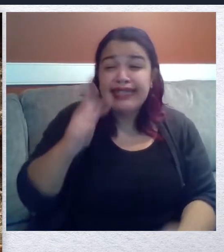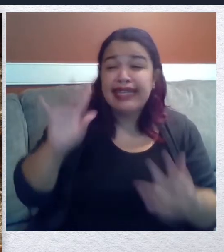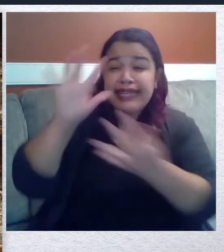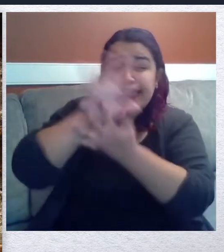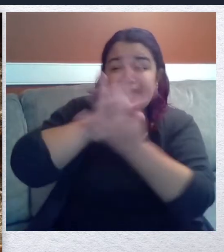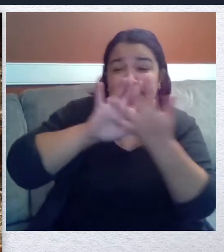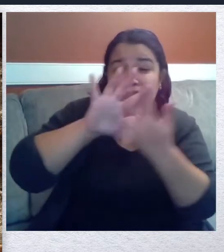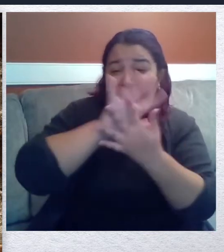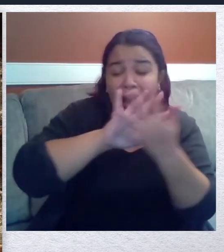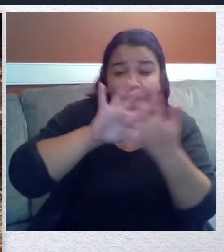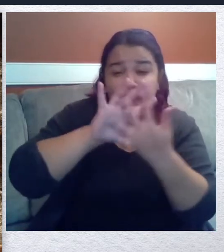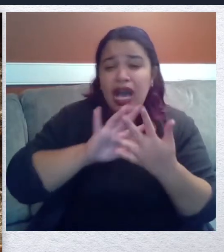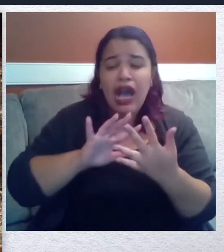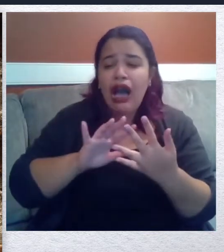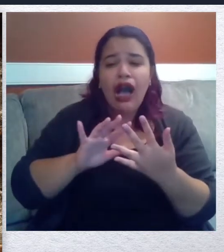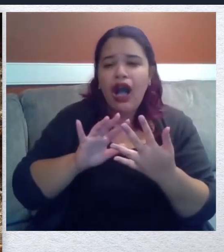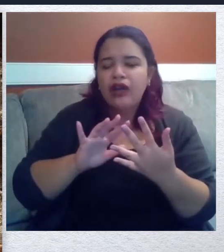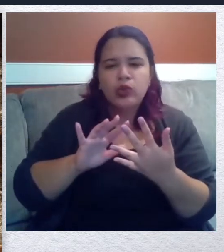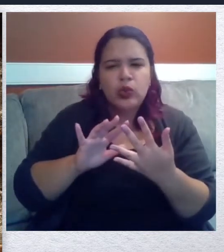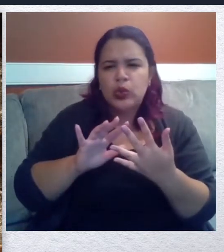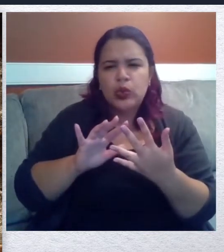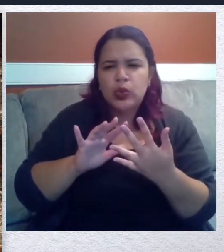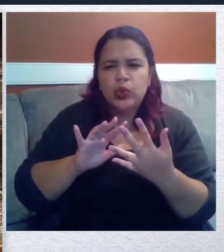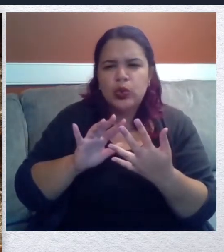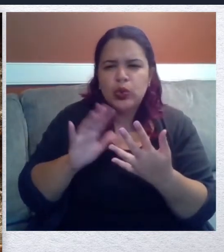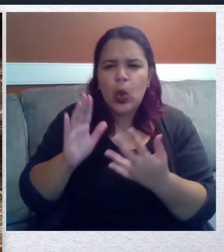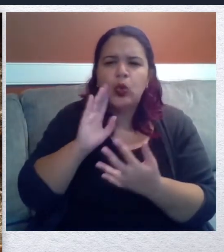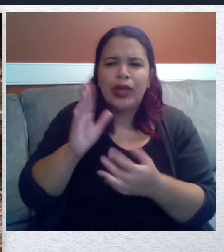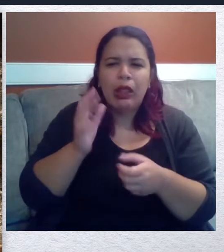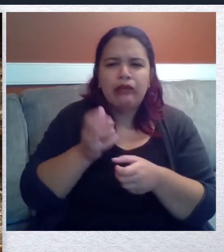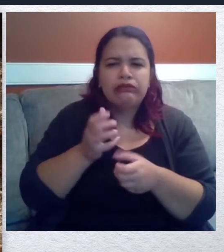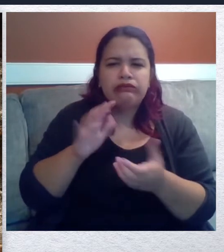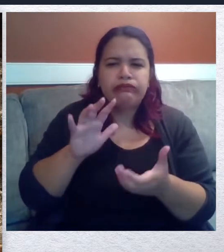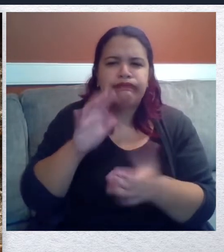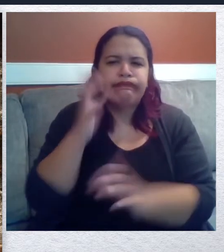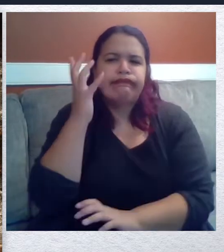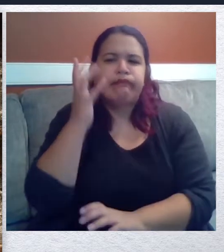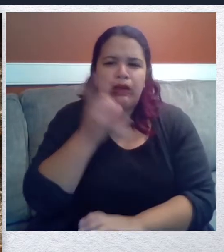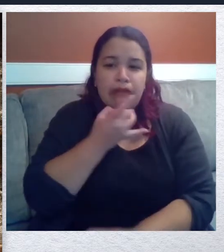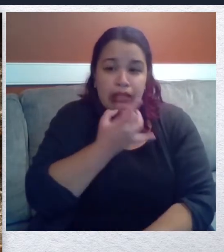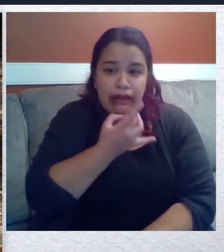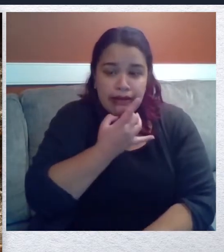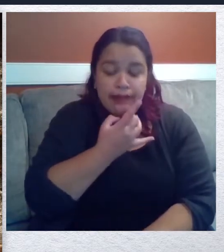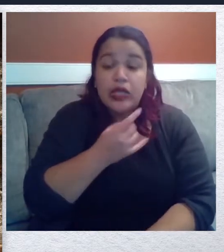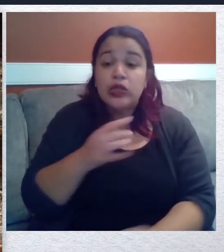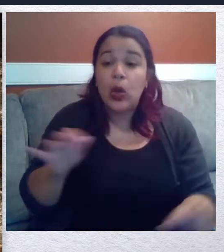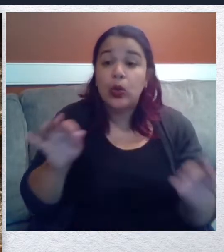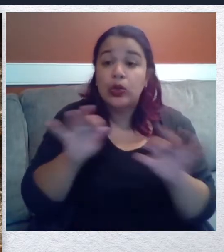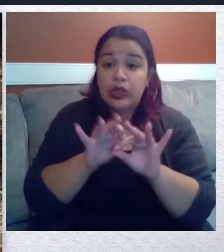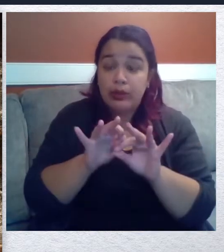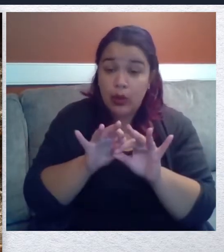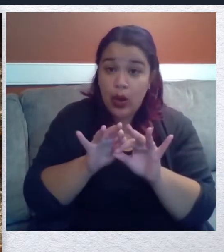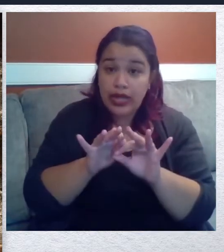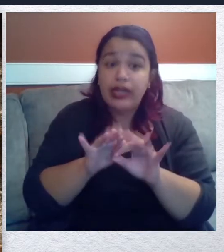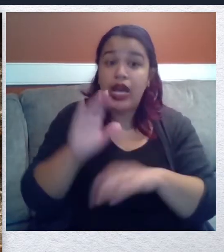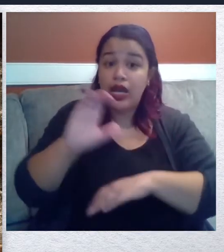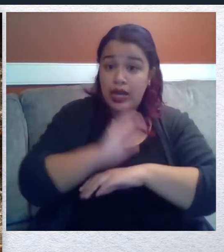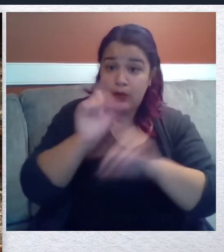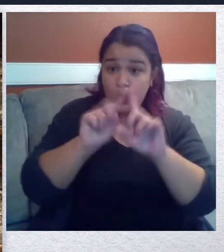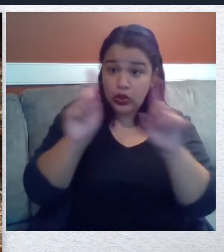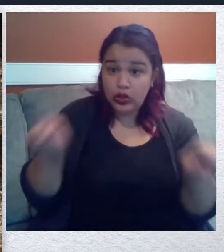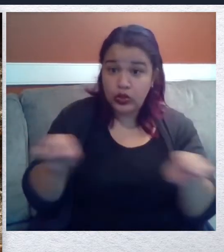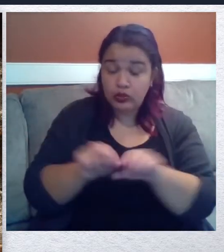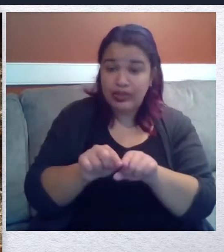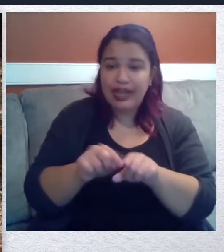interviewer. So it is a good idea to position a light on the back side of the monitor so that you are well lit during